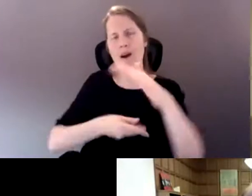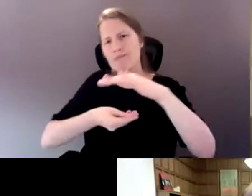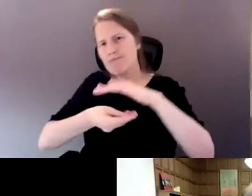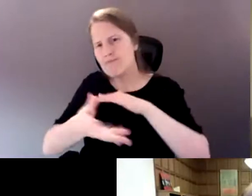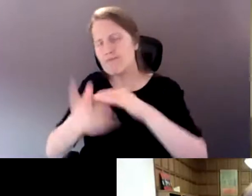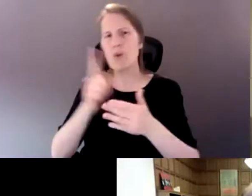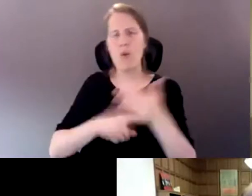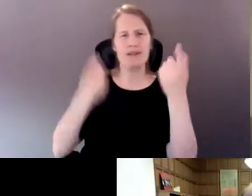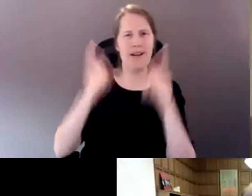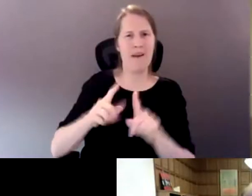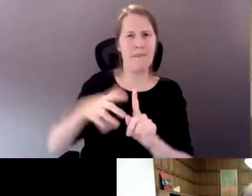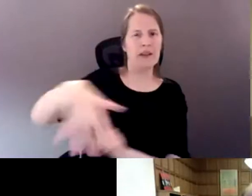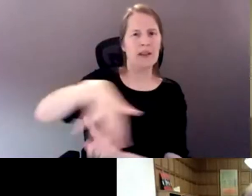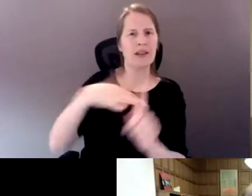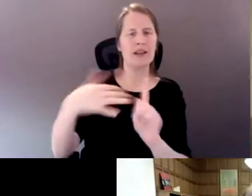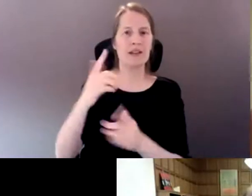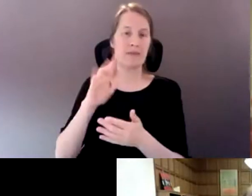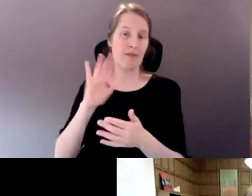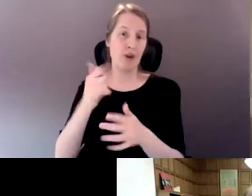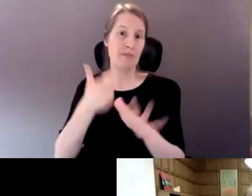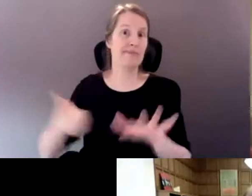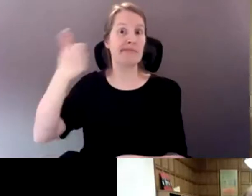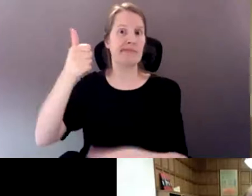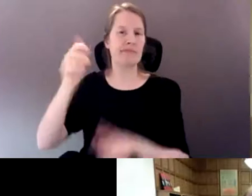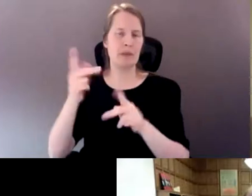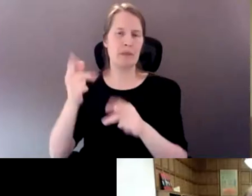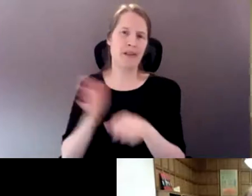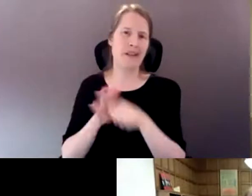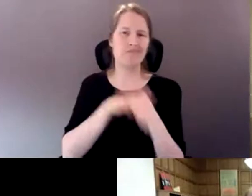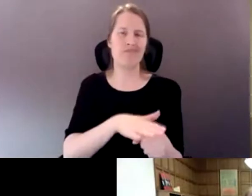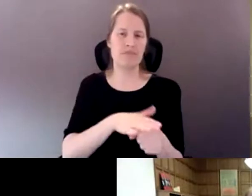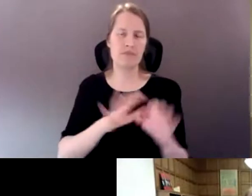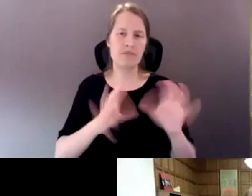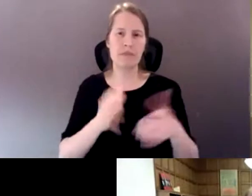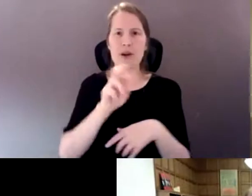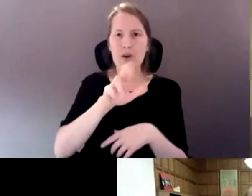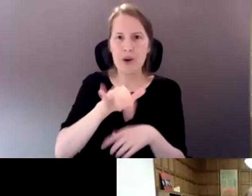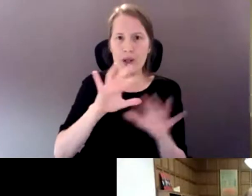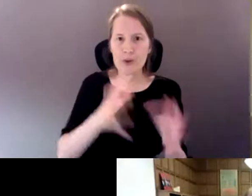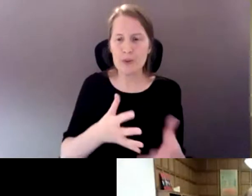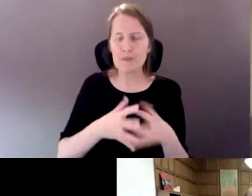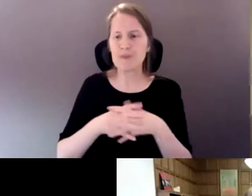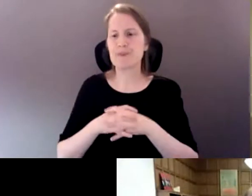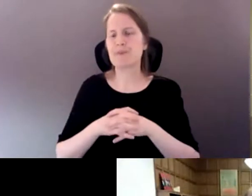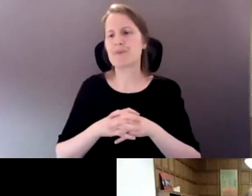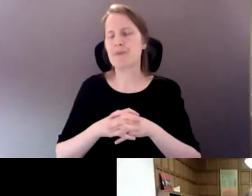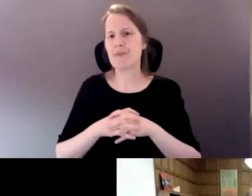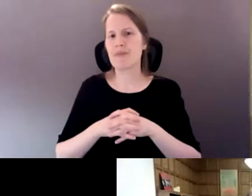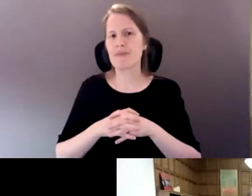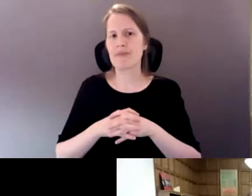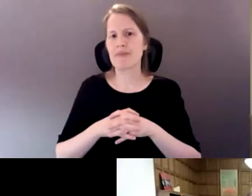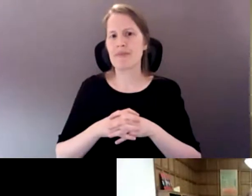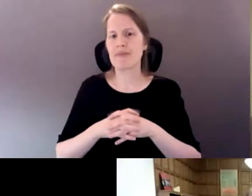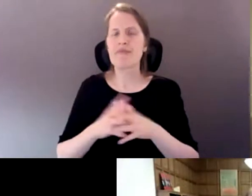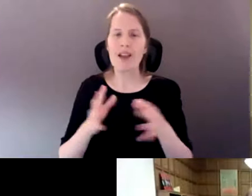by the majority society against minority groups. And I explain in a little bit more